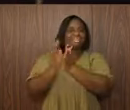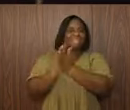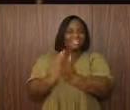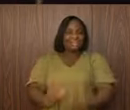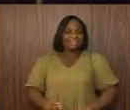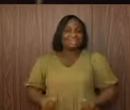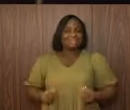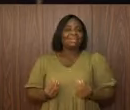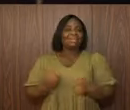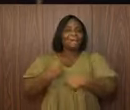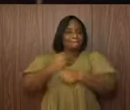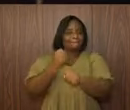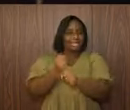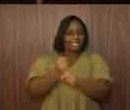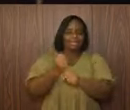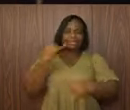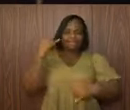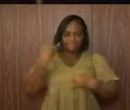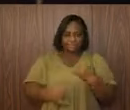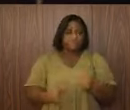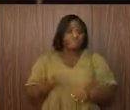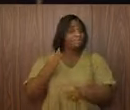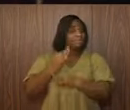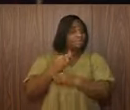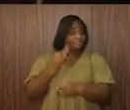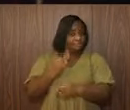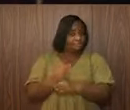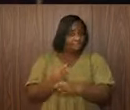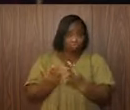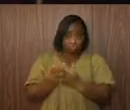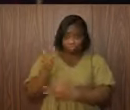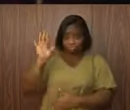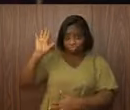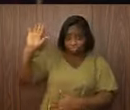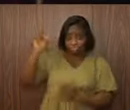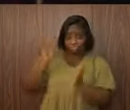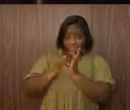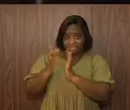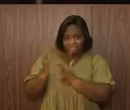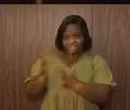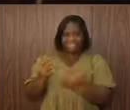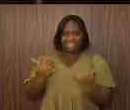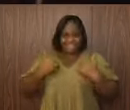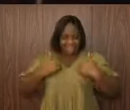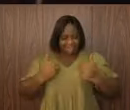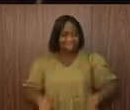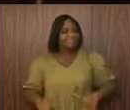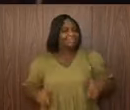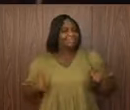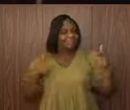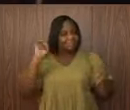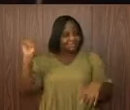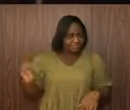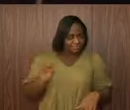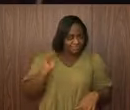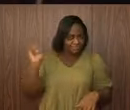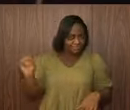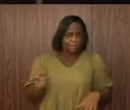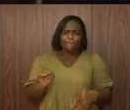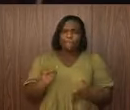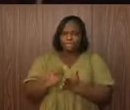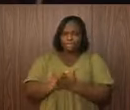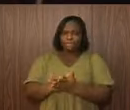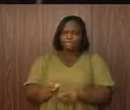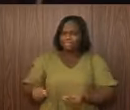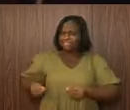finisher of our faith. And through him, we have eternal life. That should give each